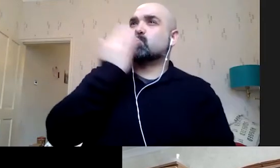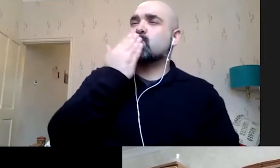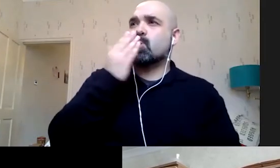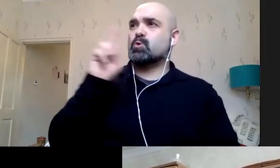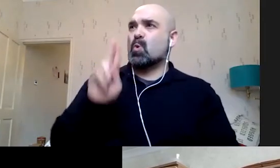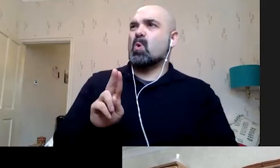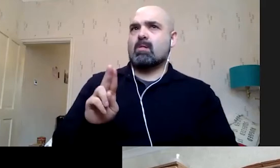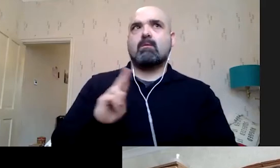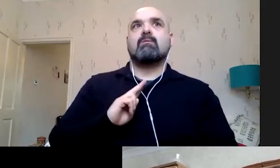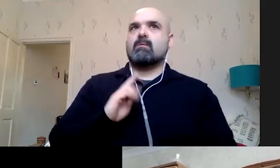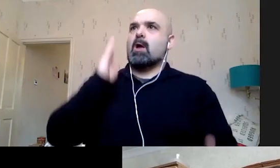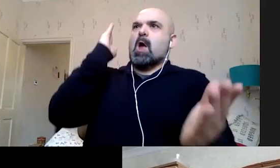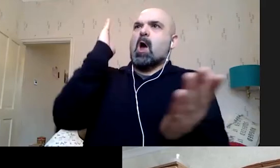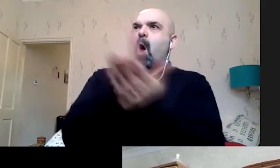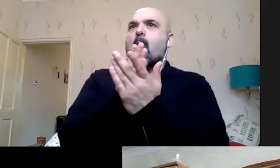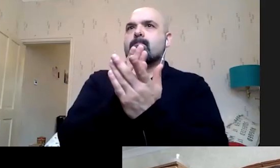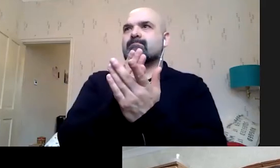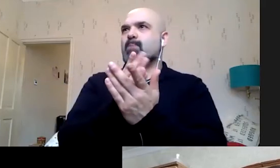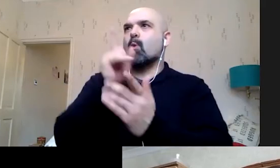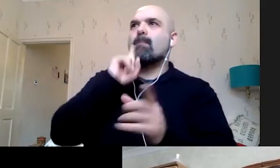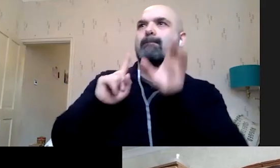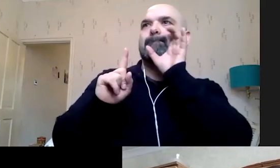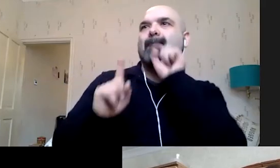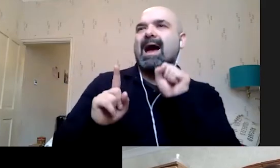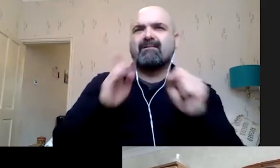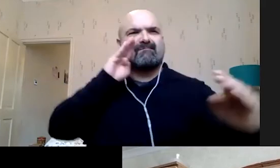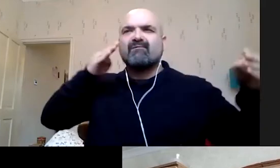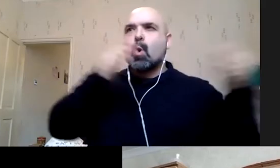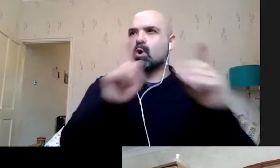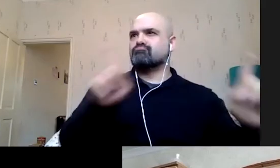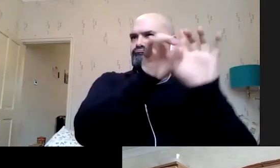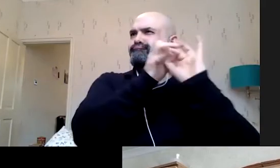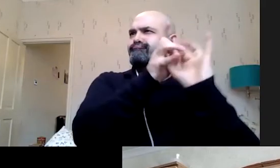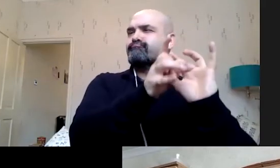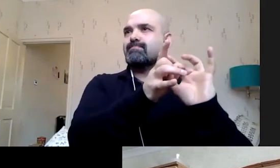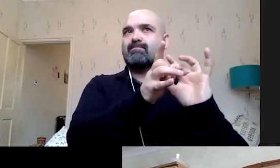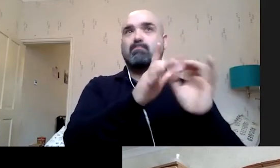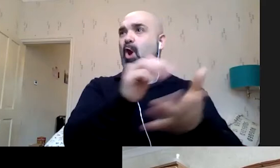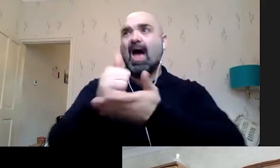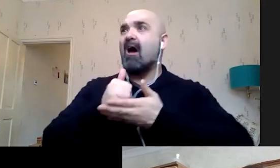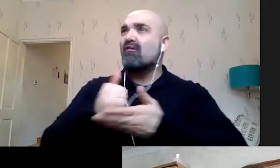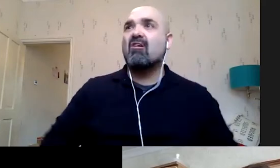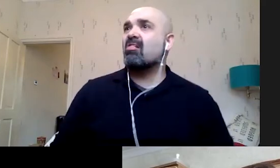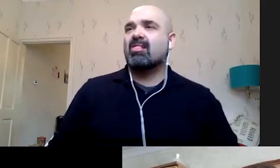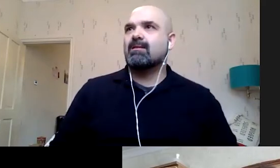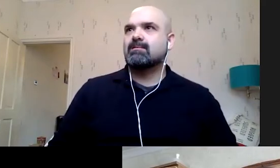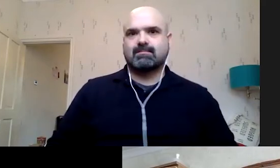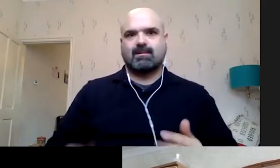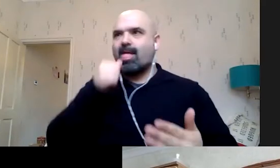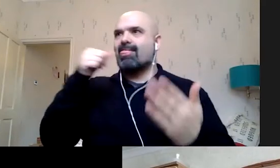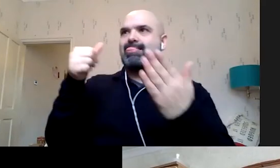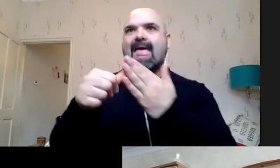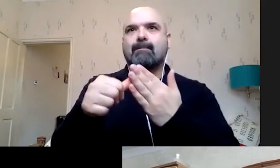for one, very heteronormative, and for two, awful. It was so unhelpful. Mm-hmm. We labelled a sperm cell and labelled an egg cell, and that was it.